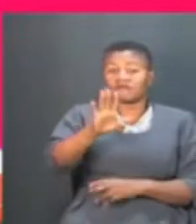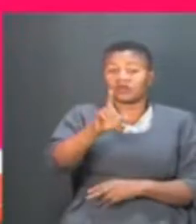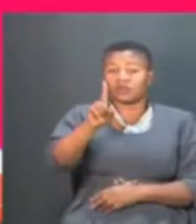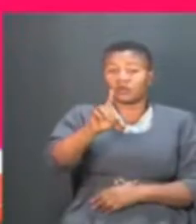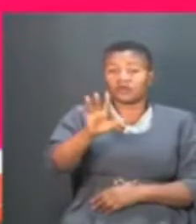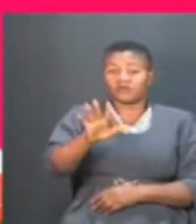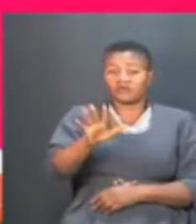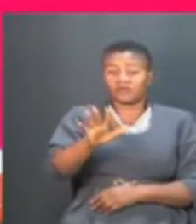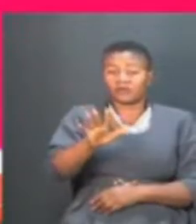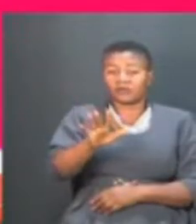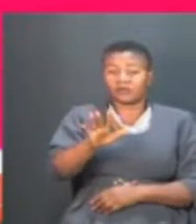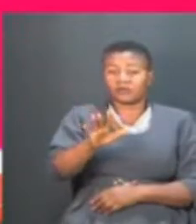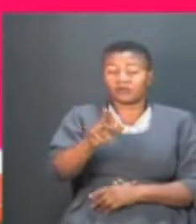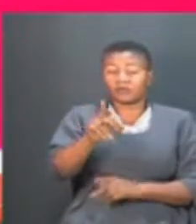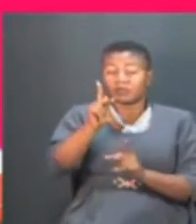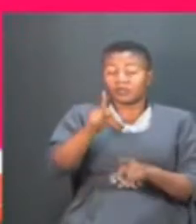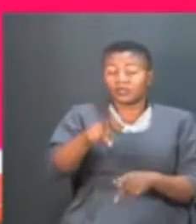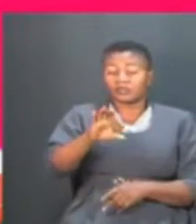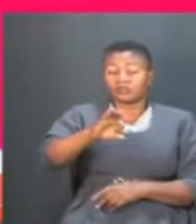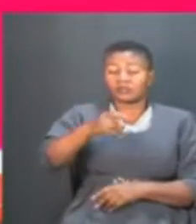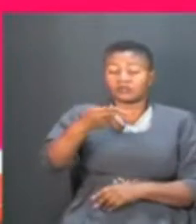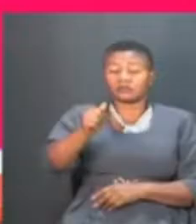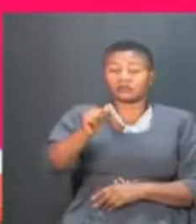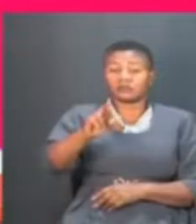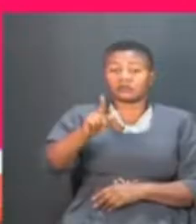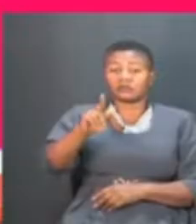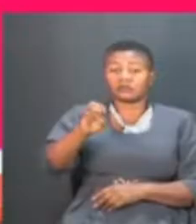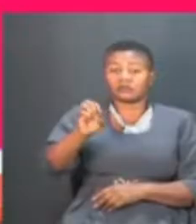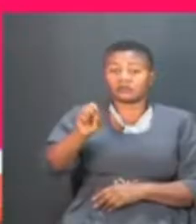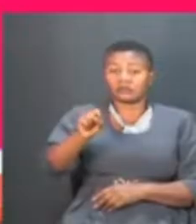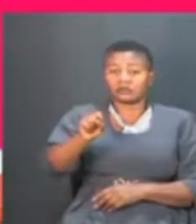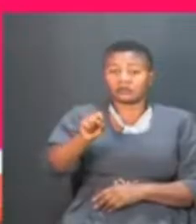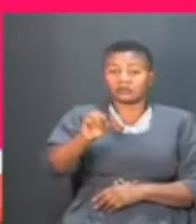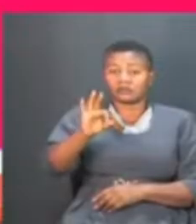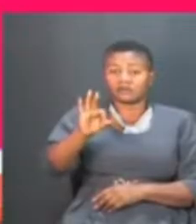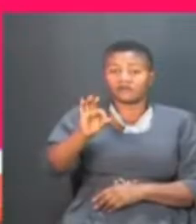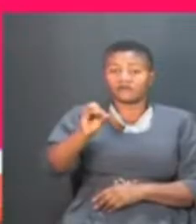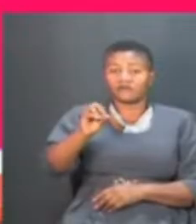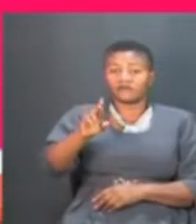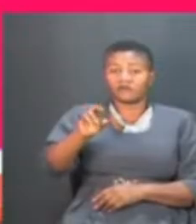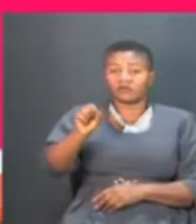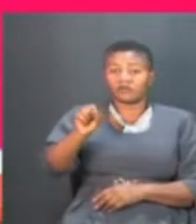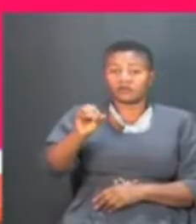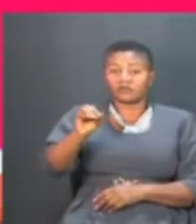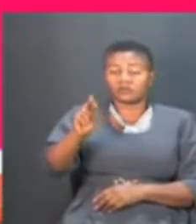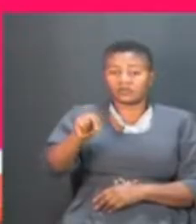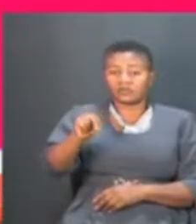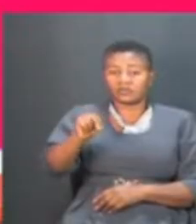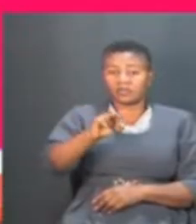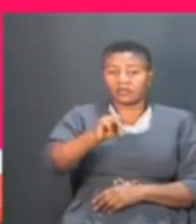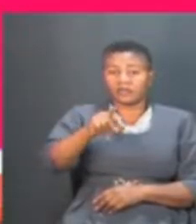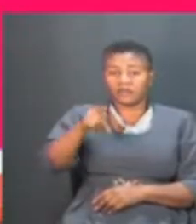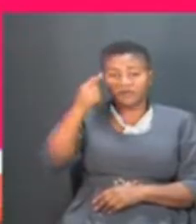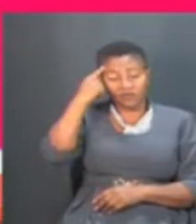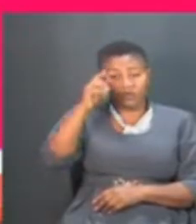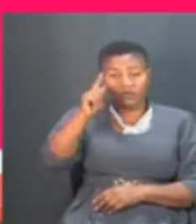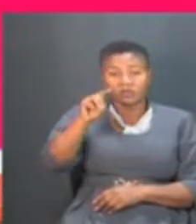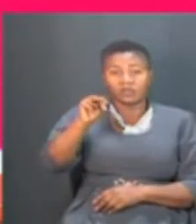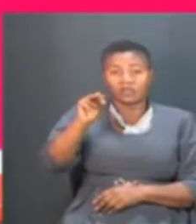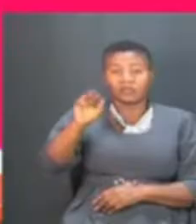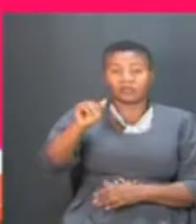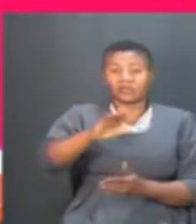Standing in the name of Charles Forson, Member of Parliament for Tema Central. You have the floor. Thank